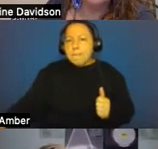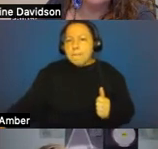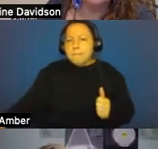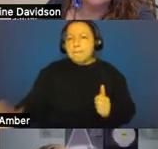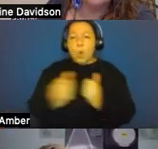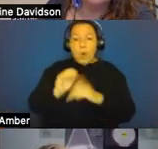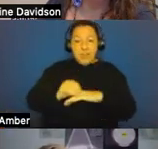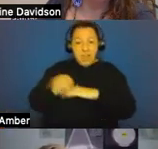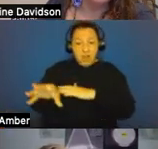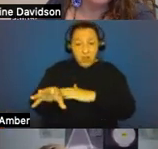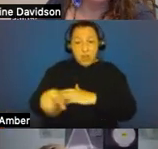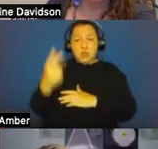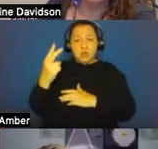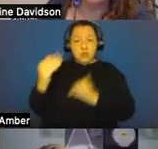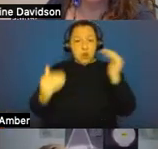very negative things,